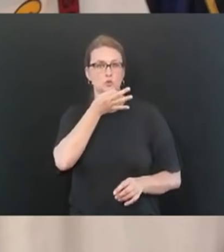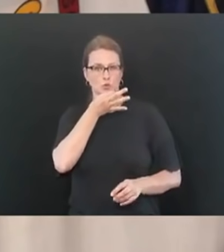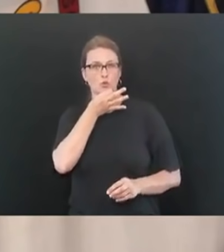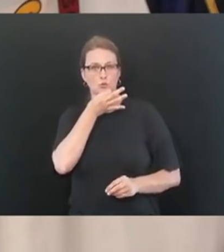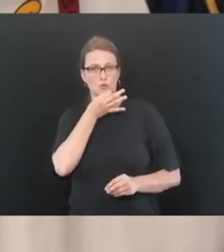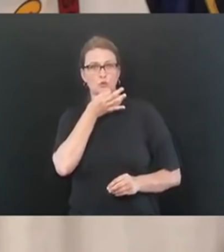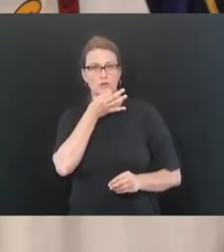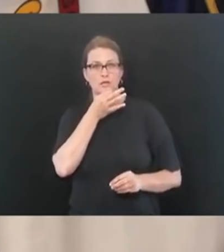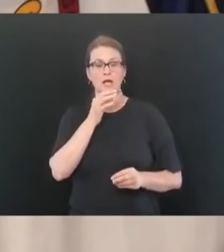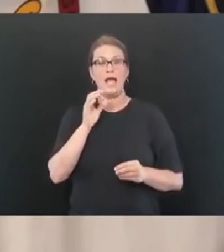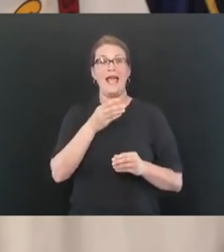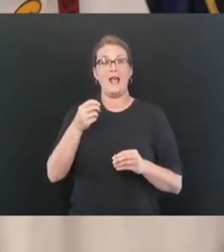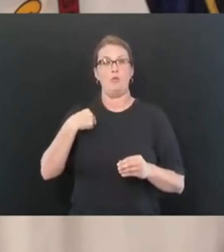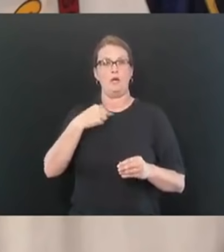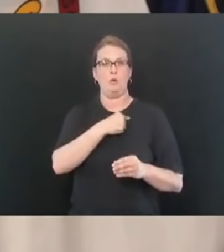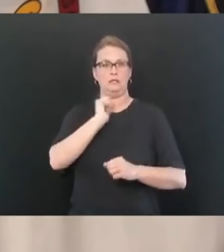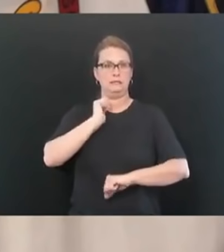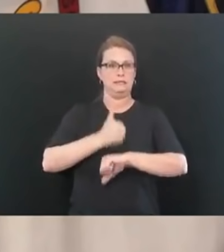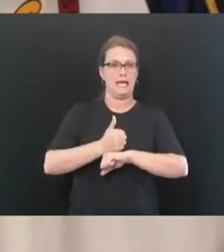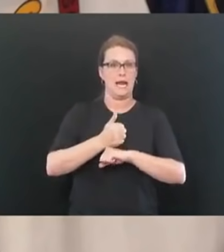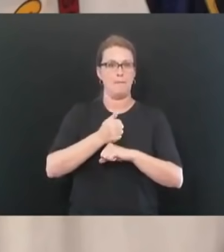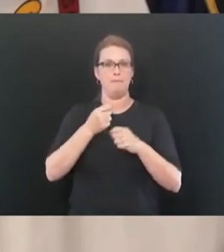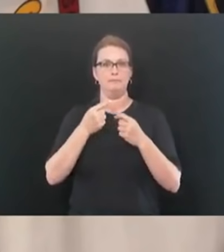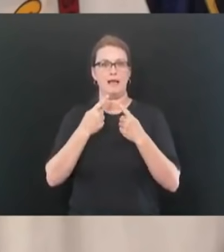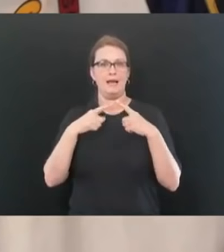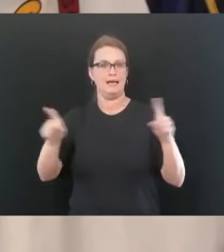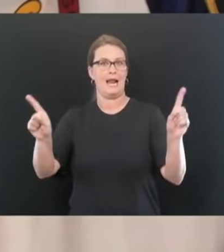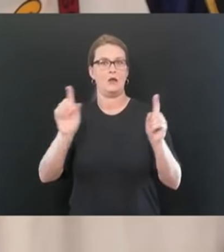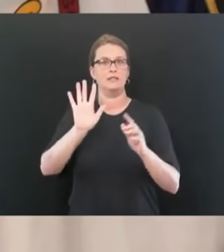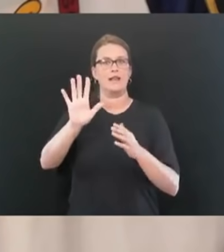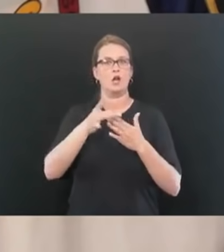for these businesses will also be released soon.